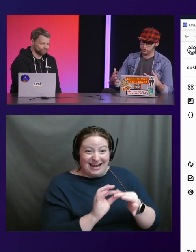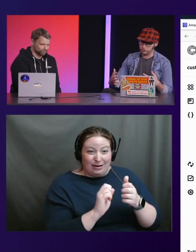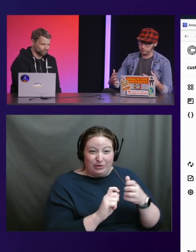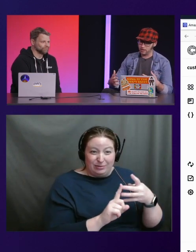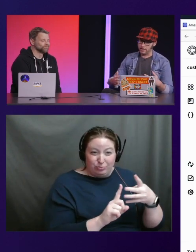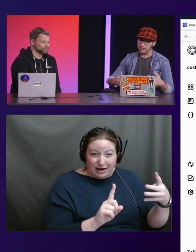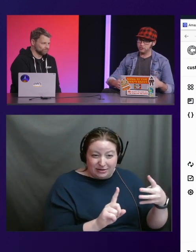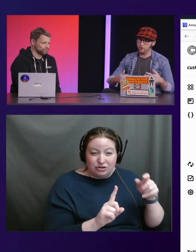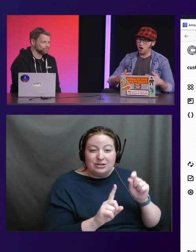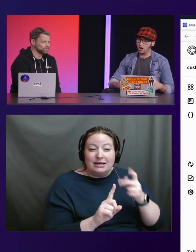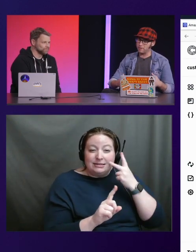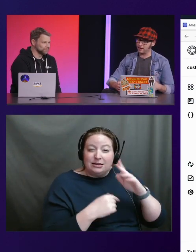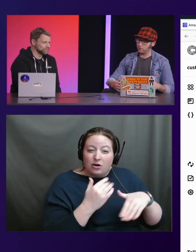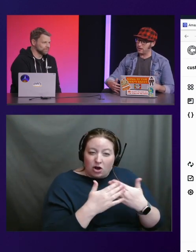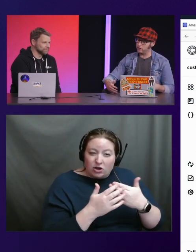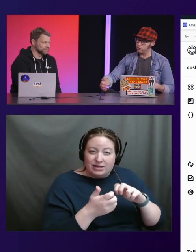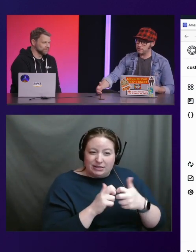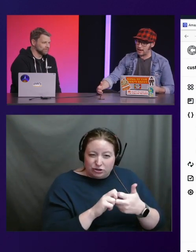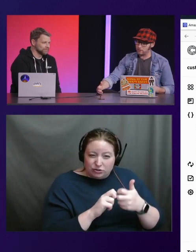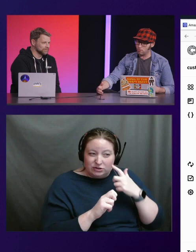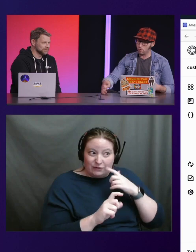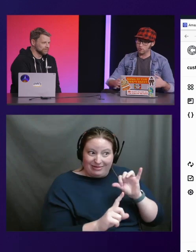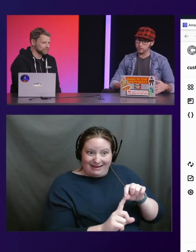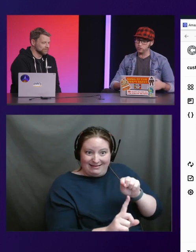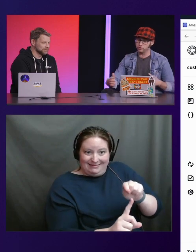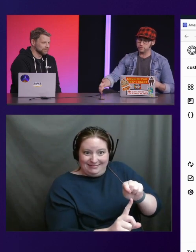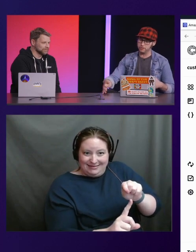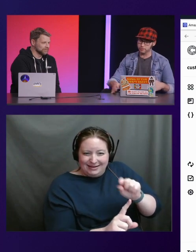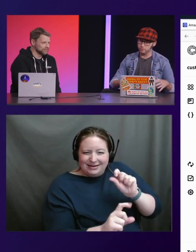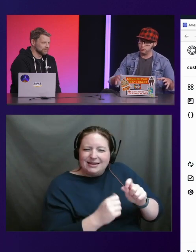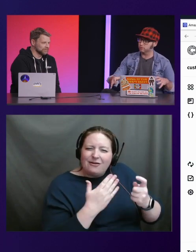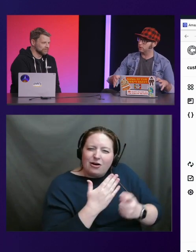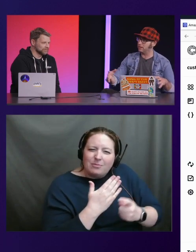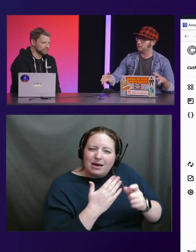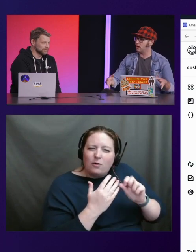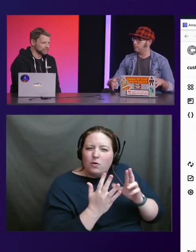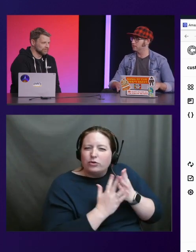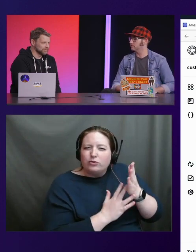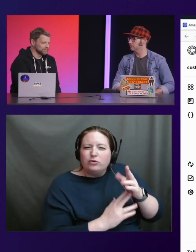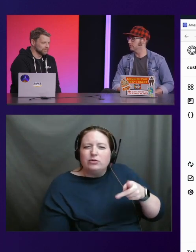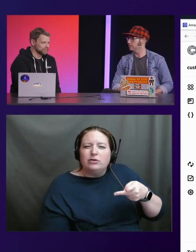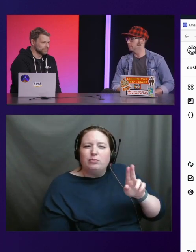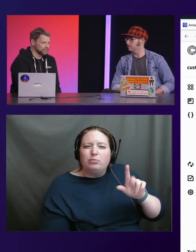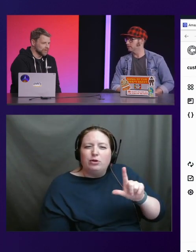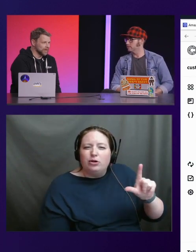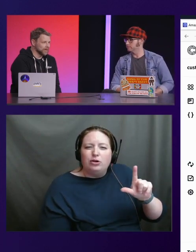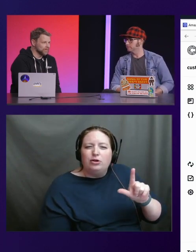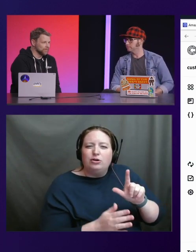for that issue. Is there an automatic way to do that, or could you do it through the pull request comments?